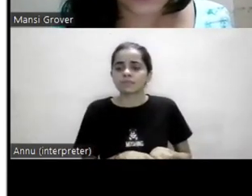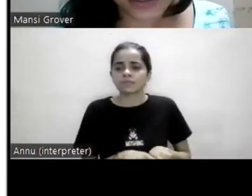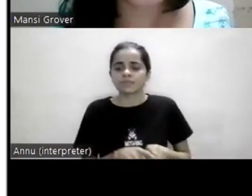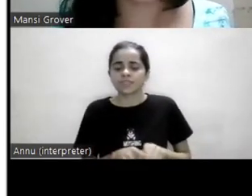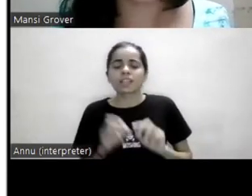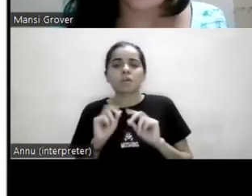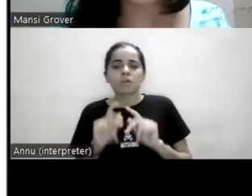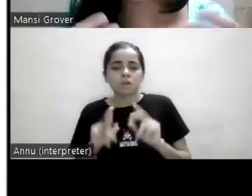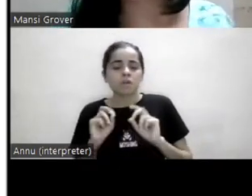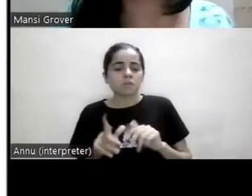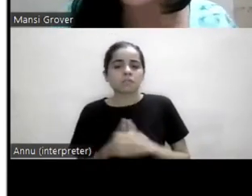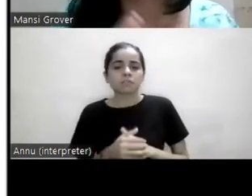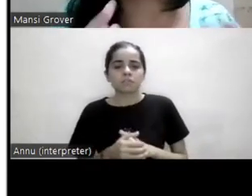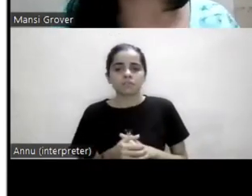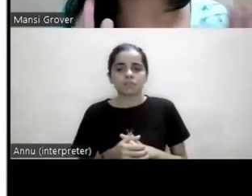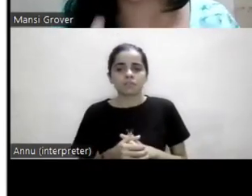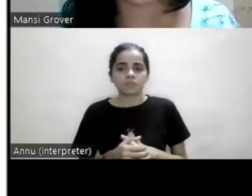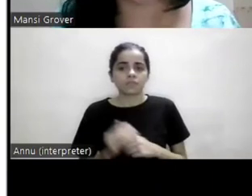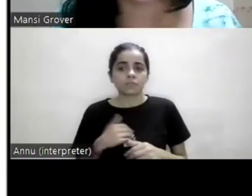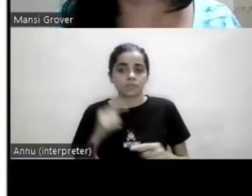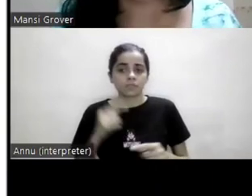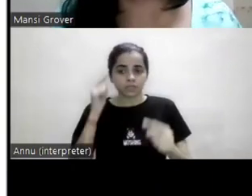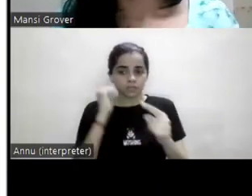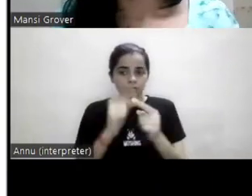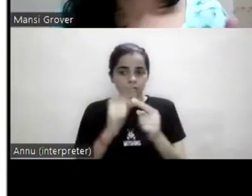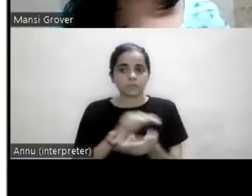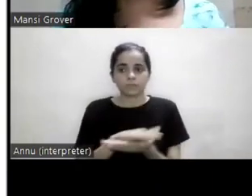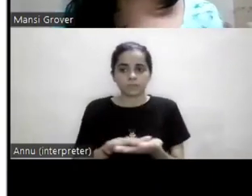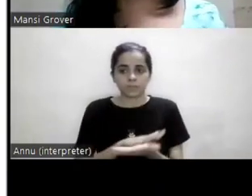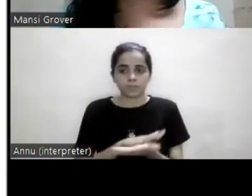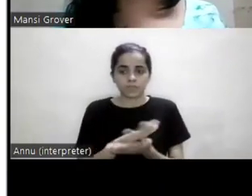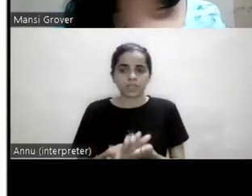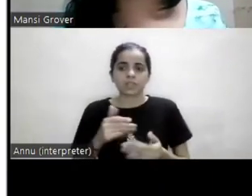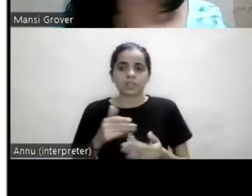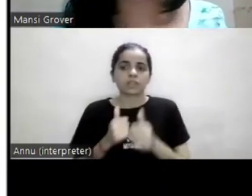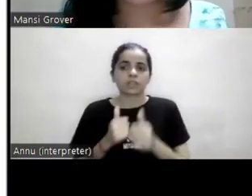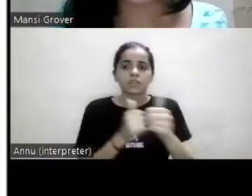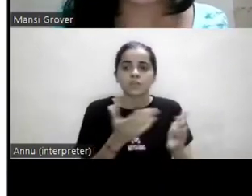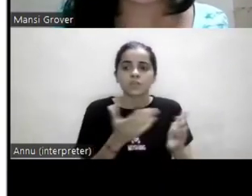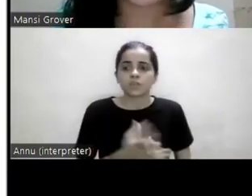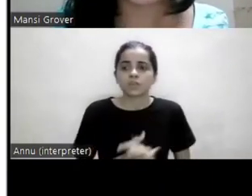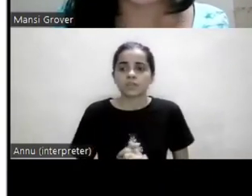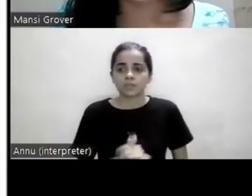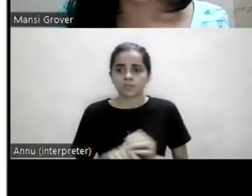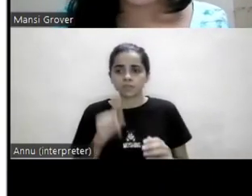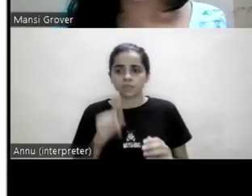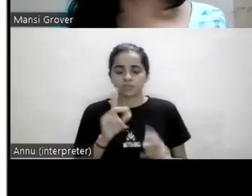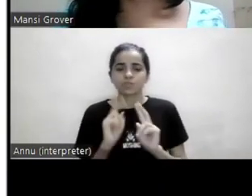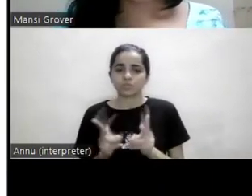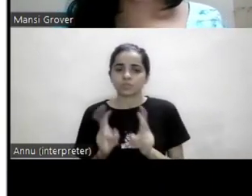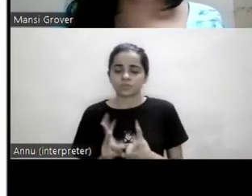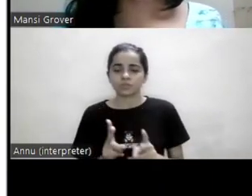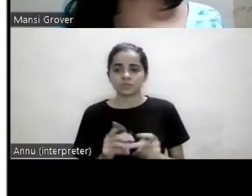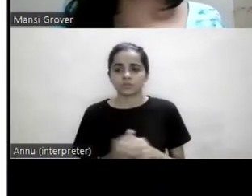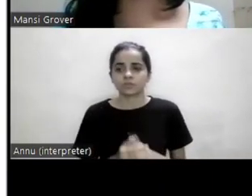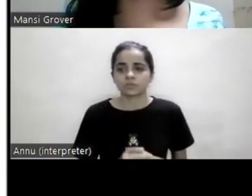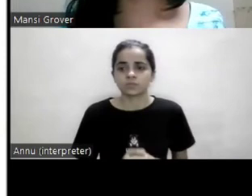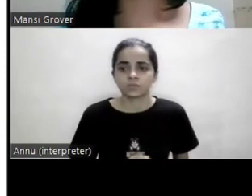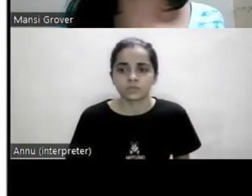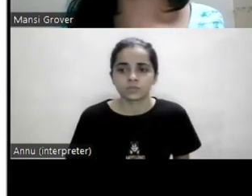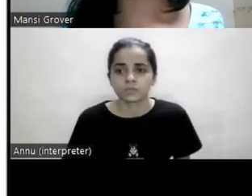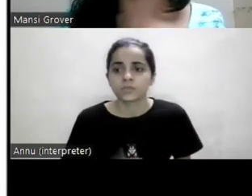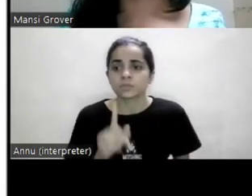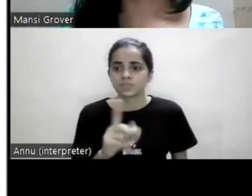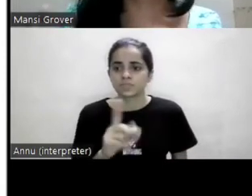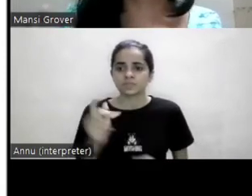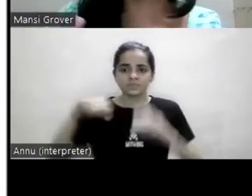Of course. Yes. So this is what I am basically coming to. Now, when I talk about normality, John, right? When we talk about these films